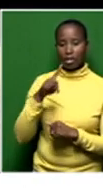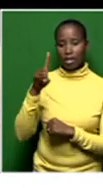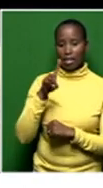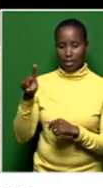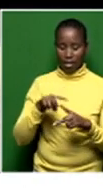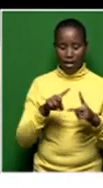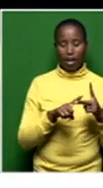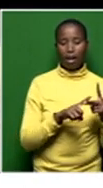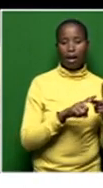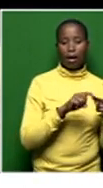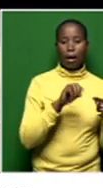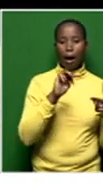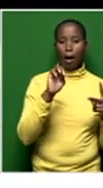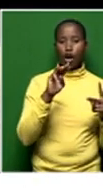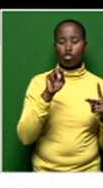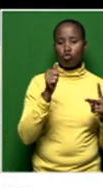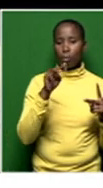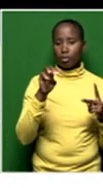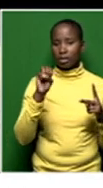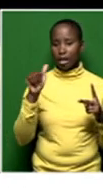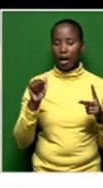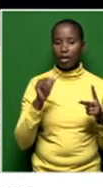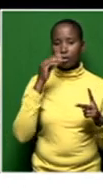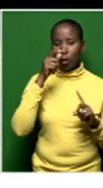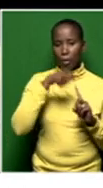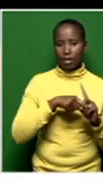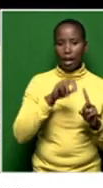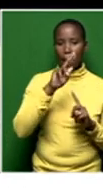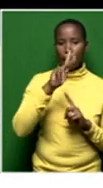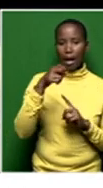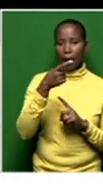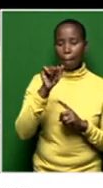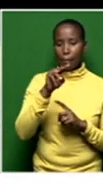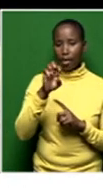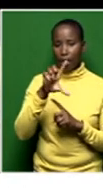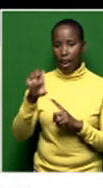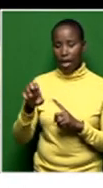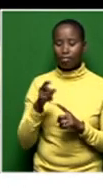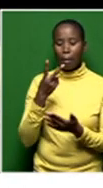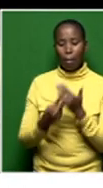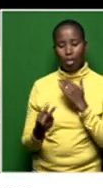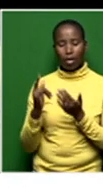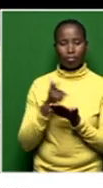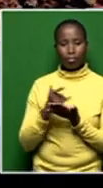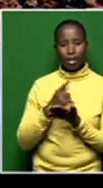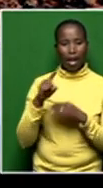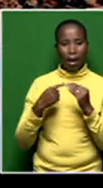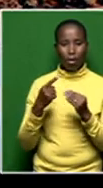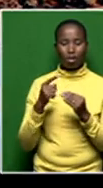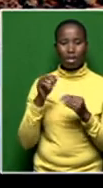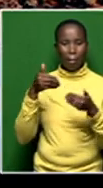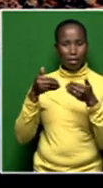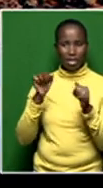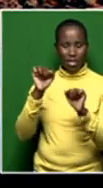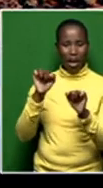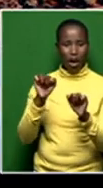Nsibanyoni-Mugambi and NUMSA National Spokesperson Phakamile Hlubi-Majola discussing the ongoing troubled relations between the management